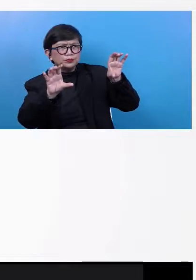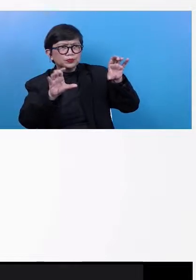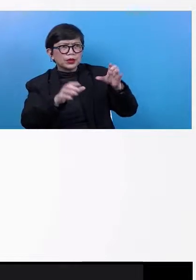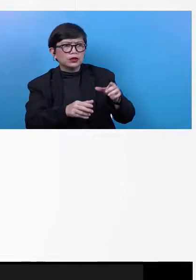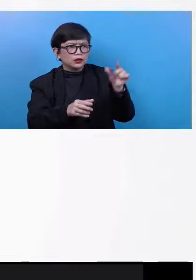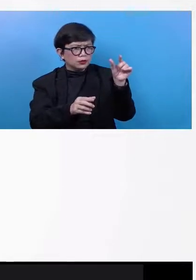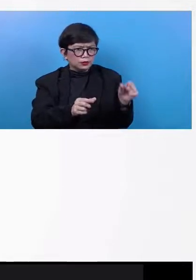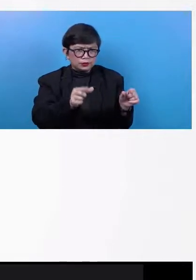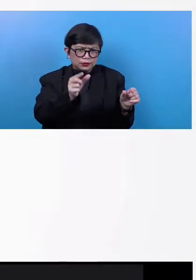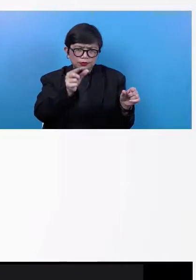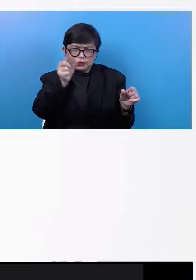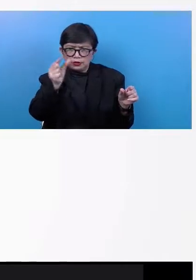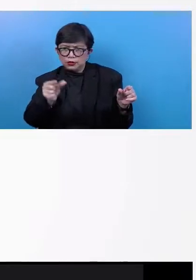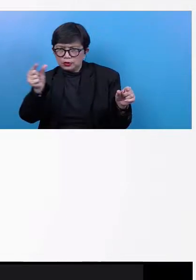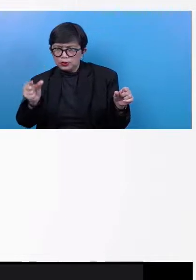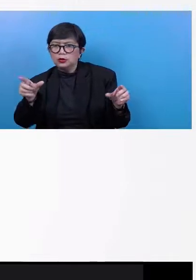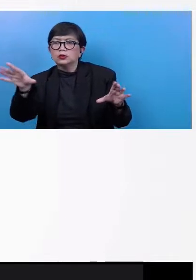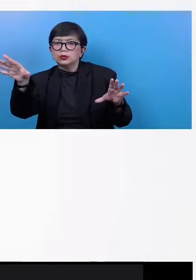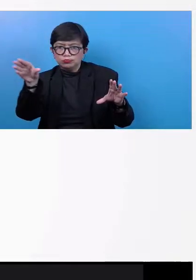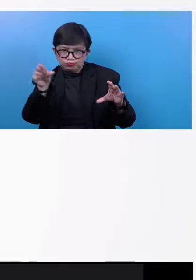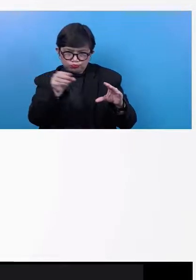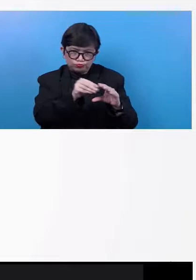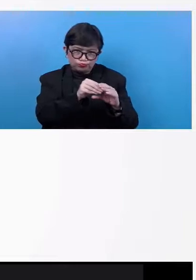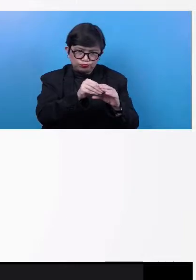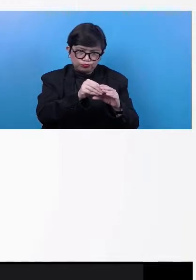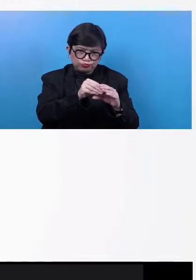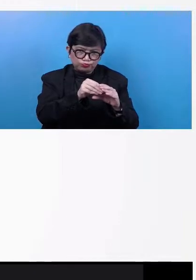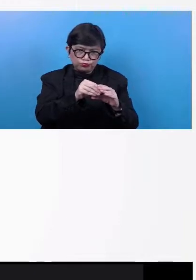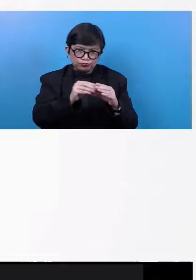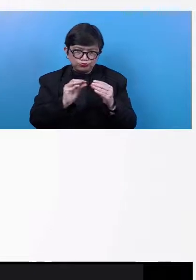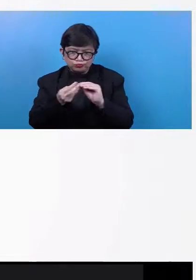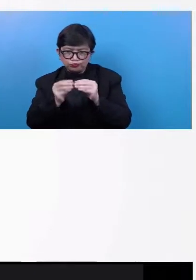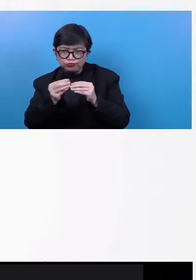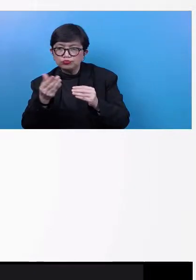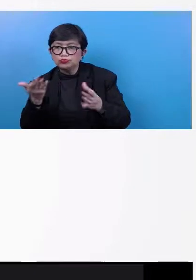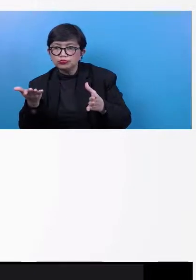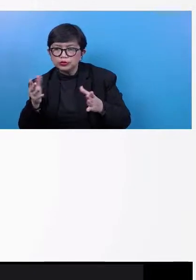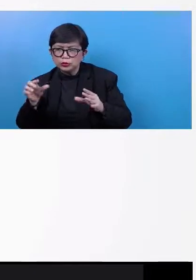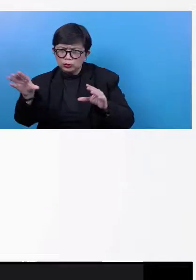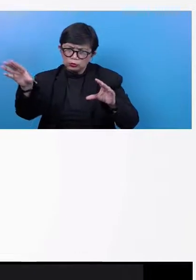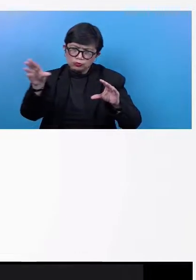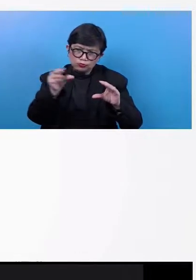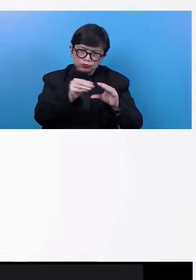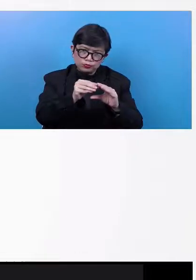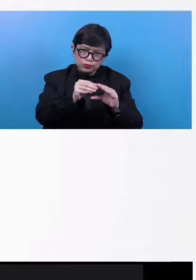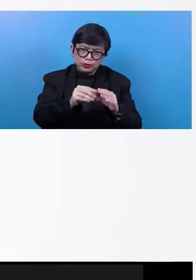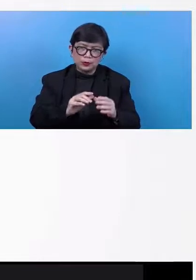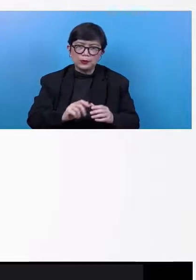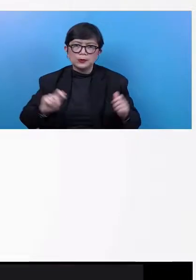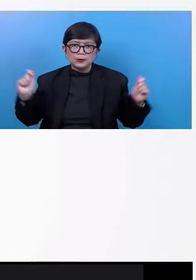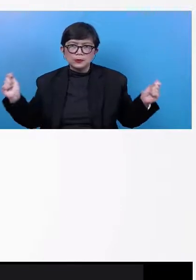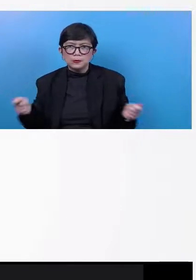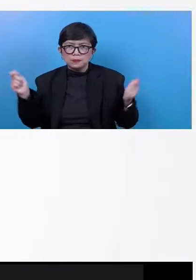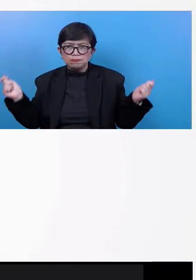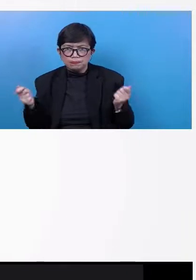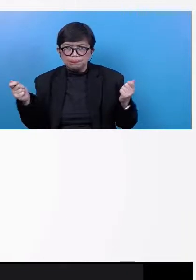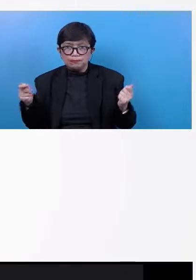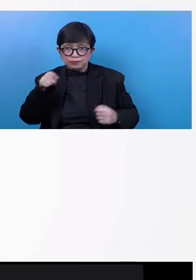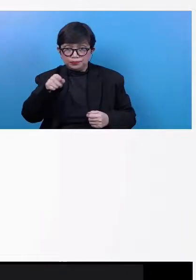a specific set of circumstances. Although these type of live exercises can be important to evaluate